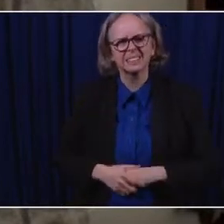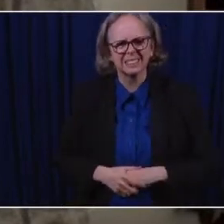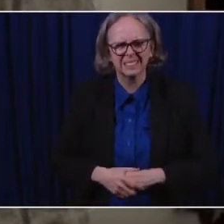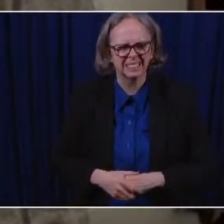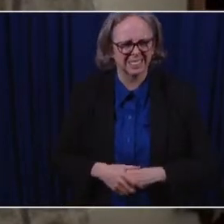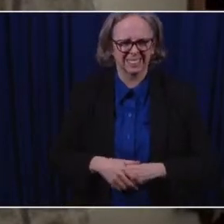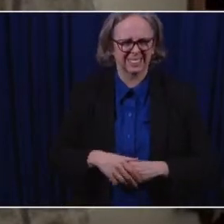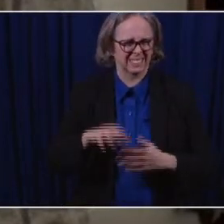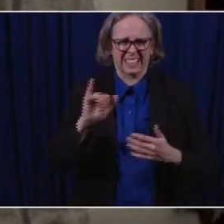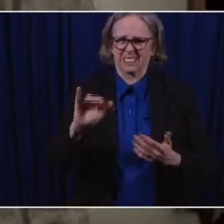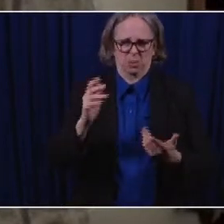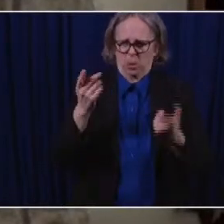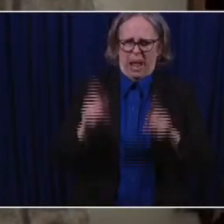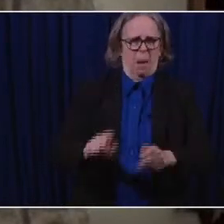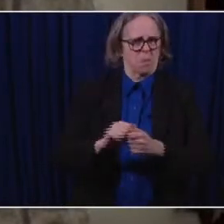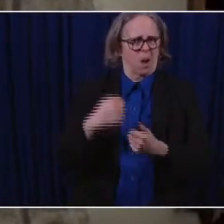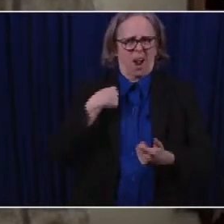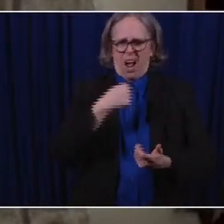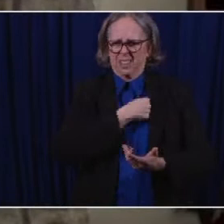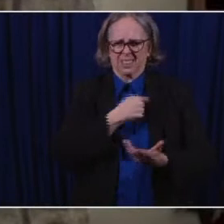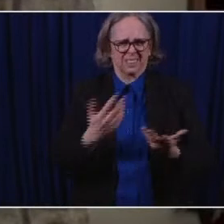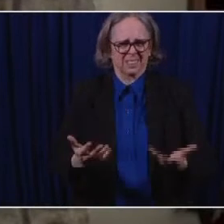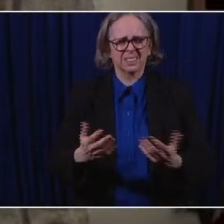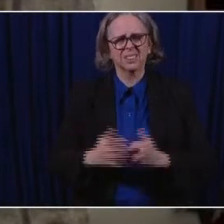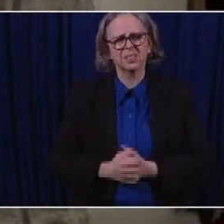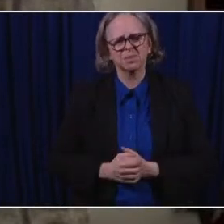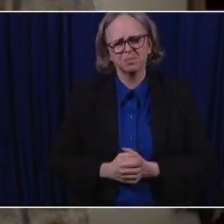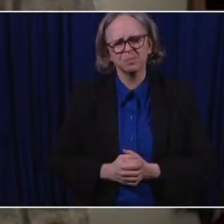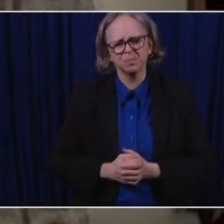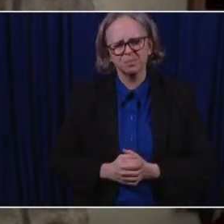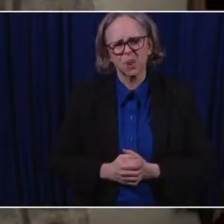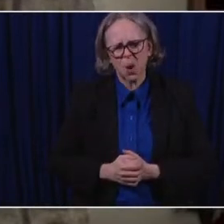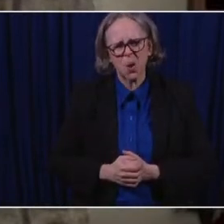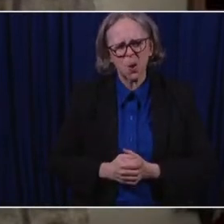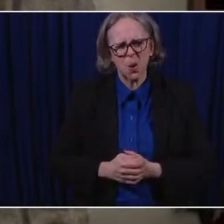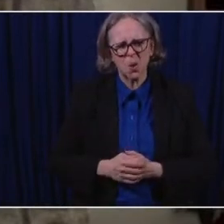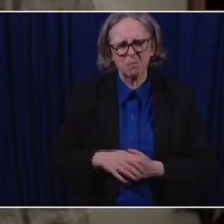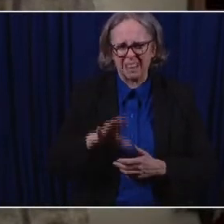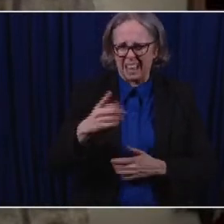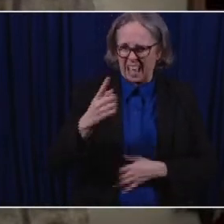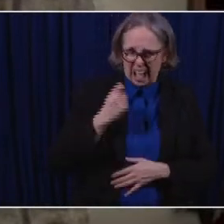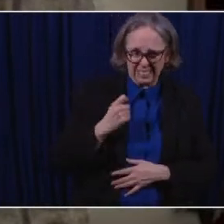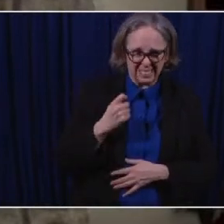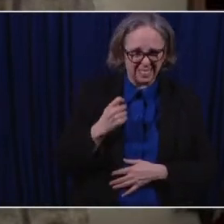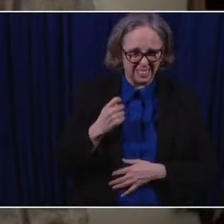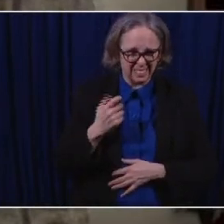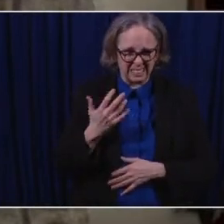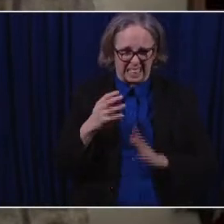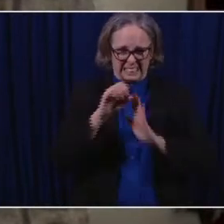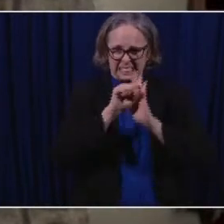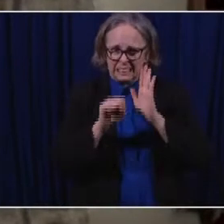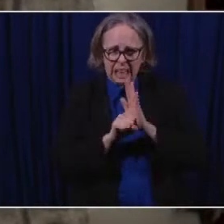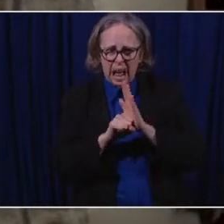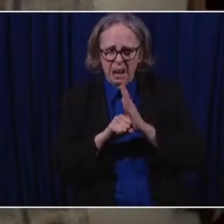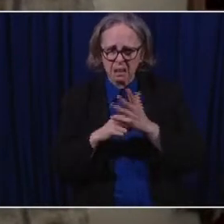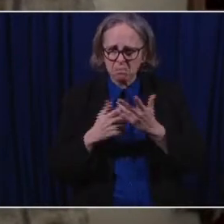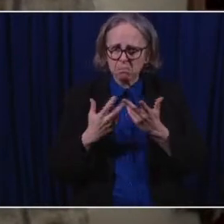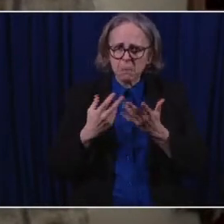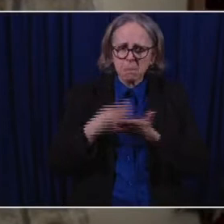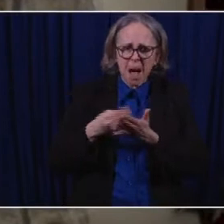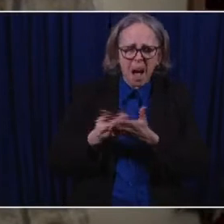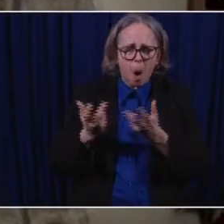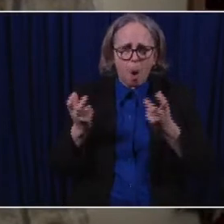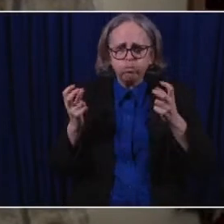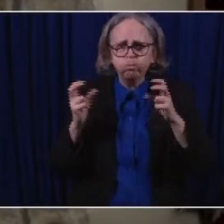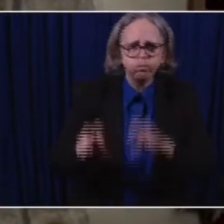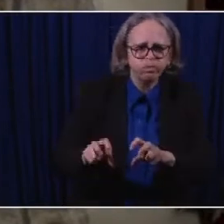it's a question of the state has not invested, frankly, in the past in the technology, and it's not brought the